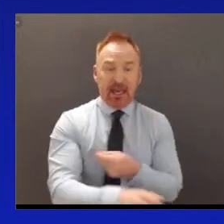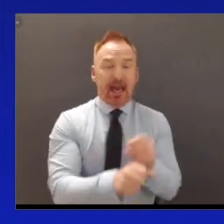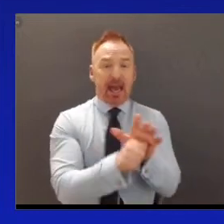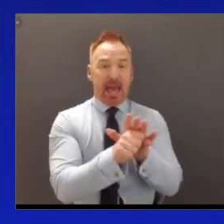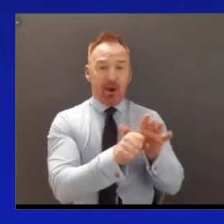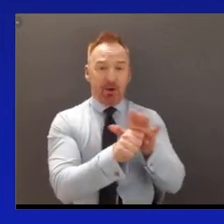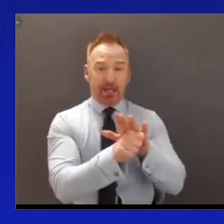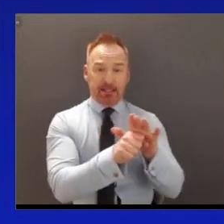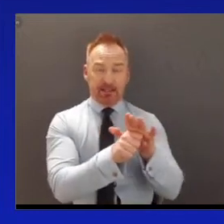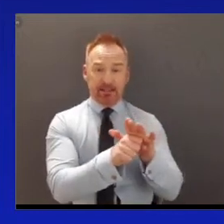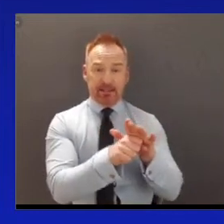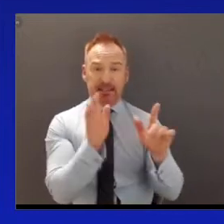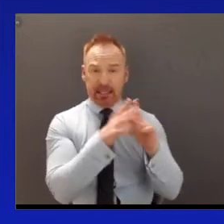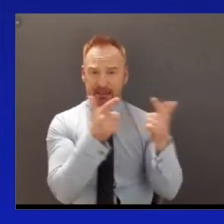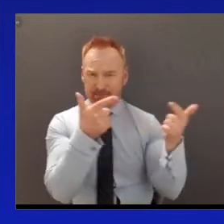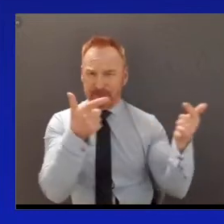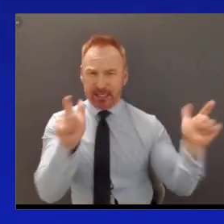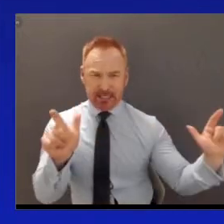that we're looking at.